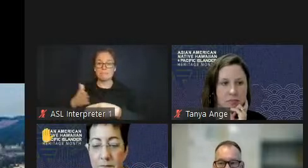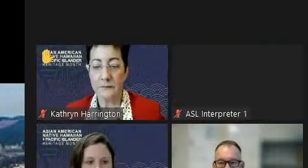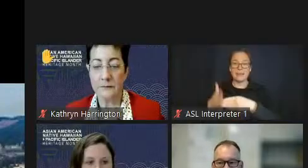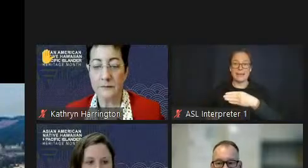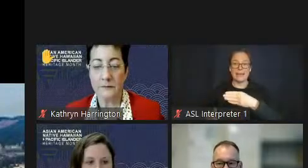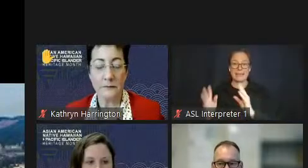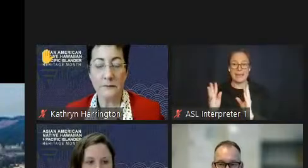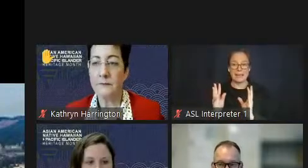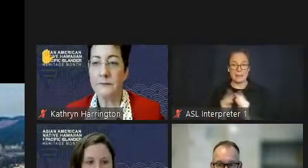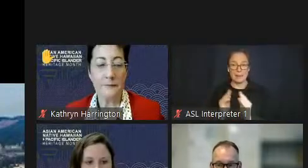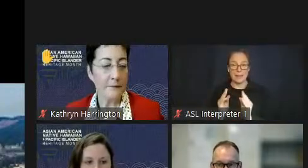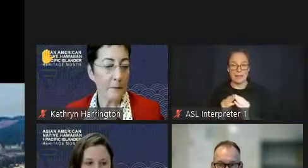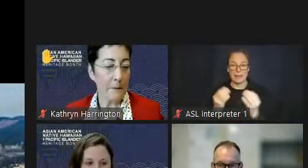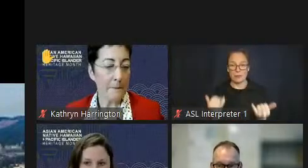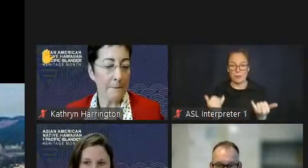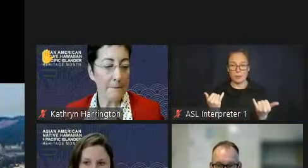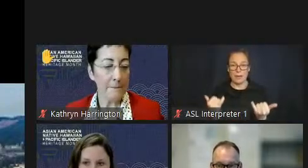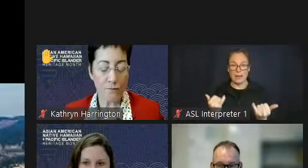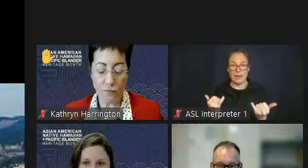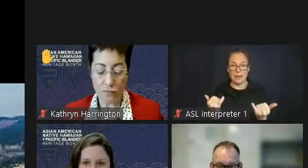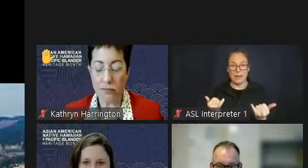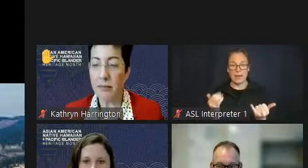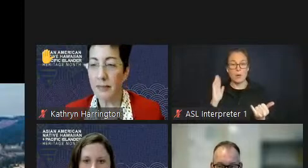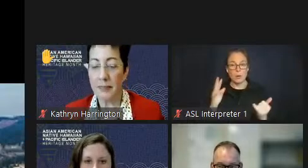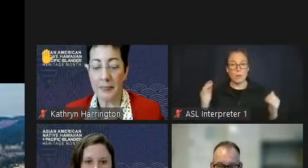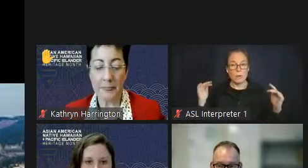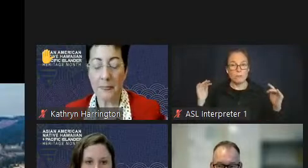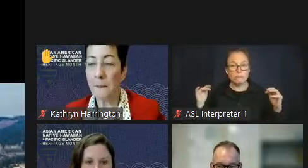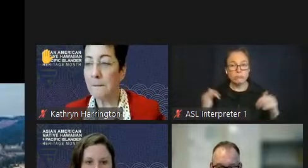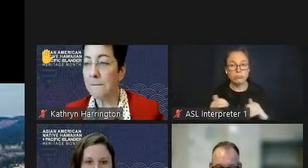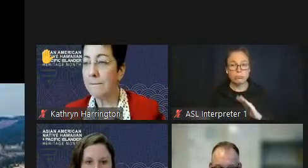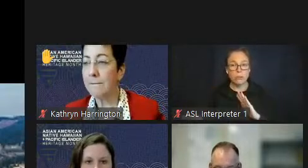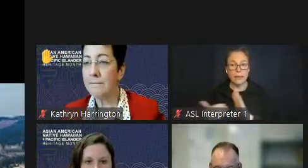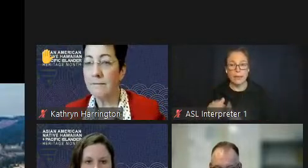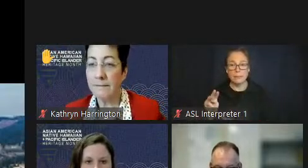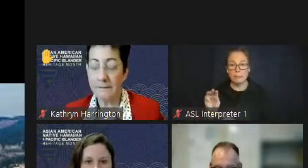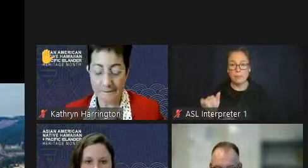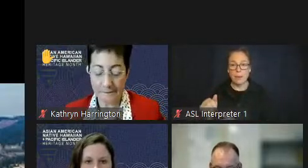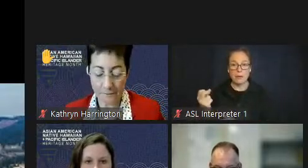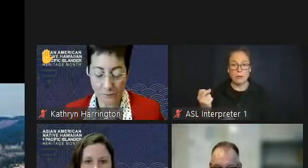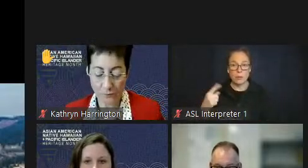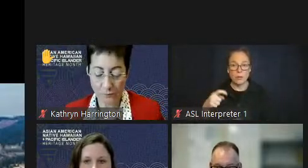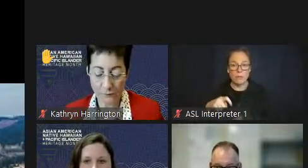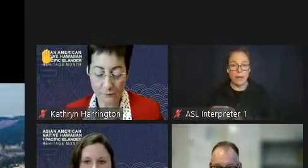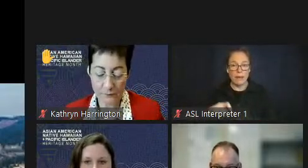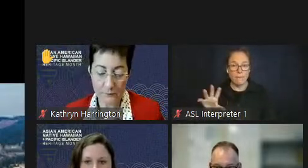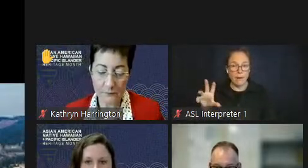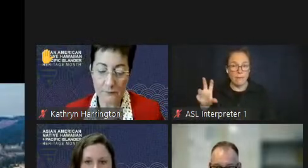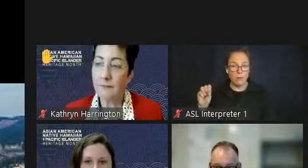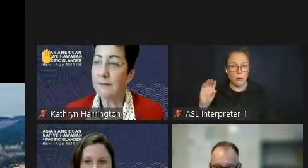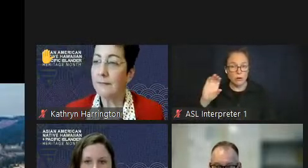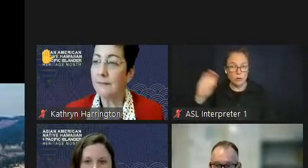for today, and we will reconvene on May 12th at 5:30 using Zoom.